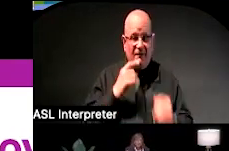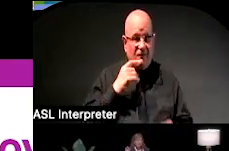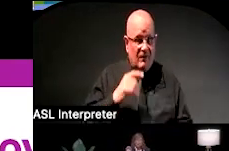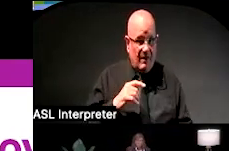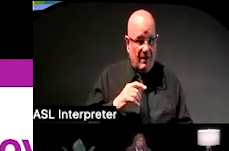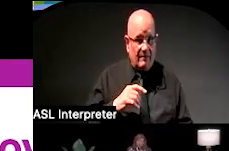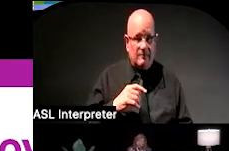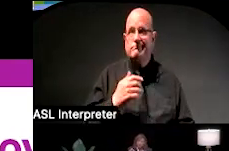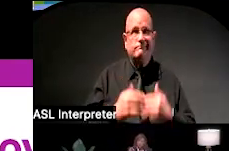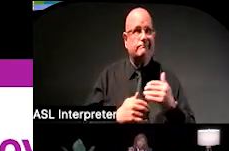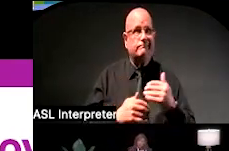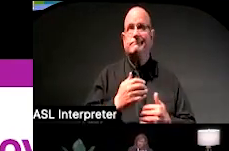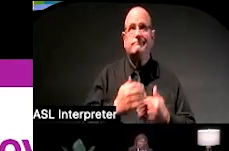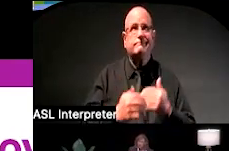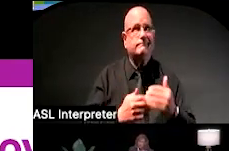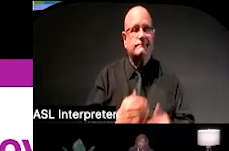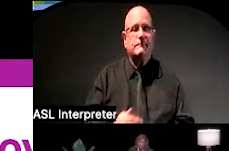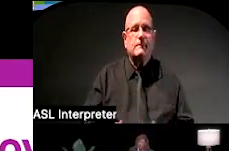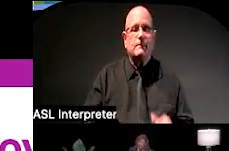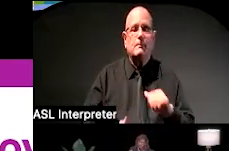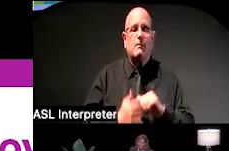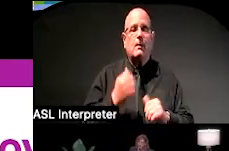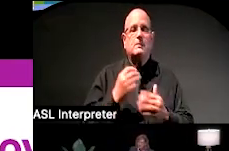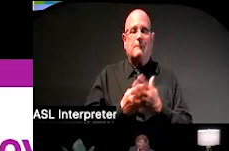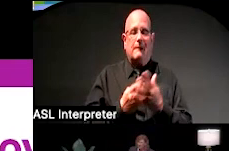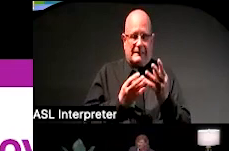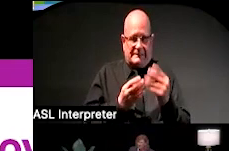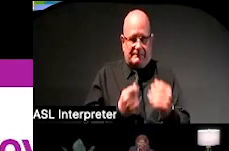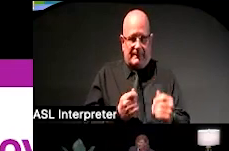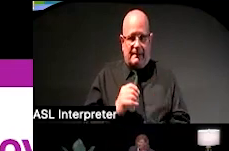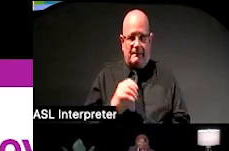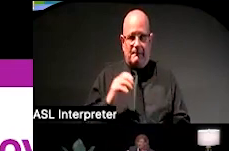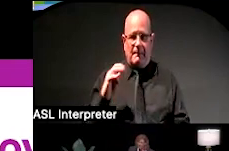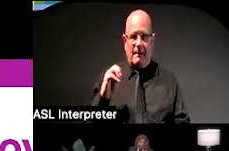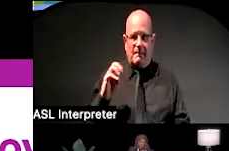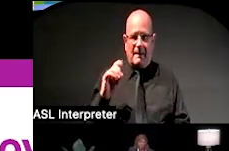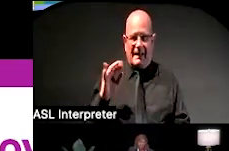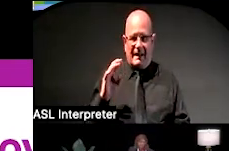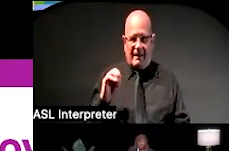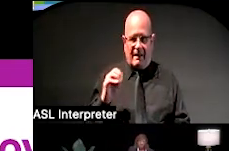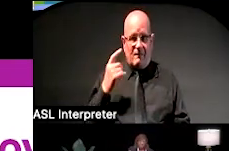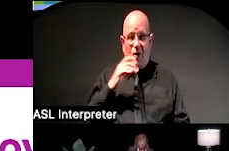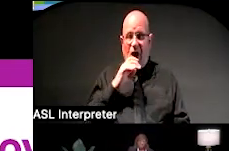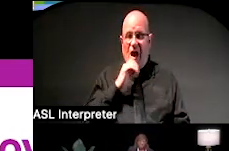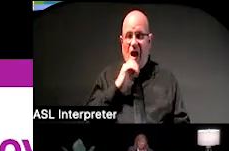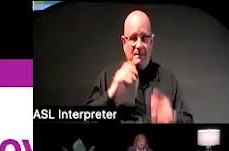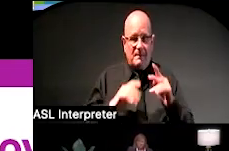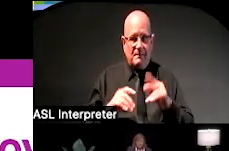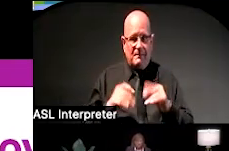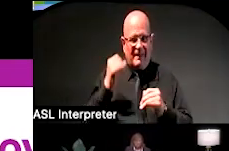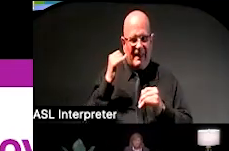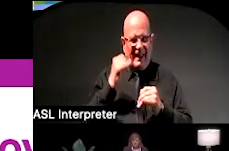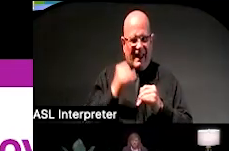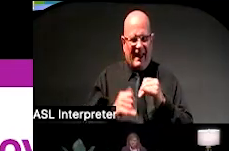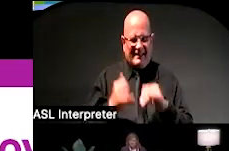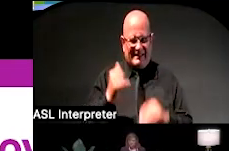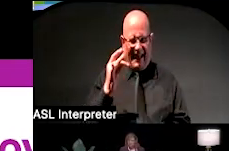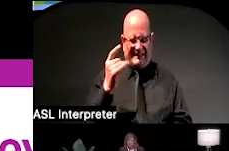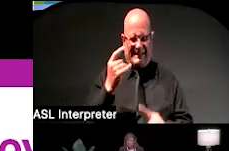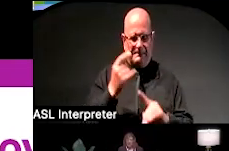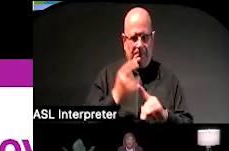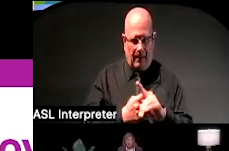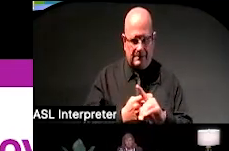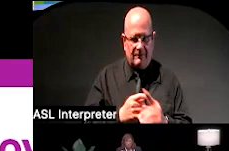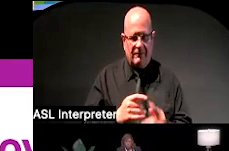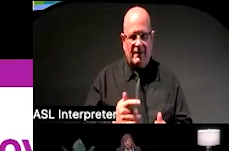down. The most money spent by Medicare on elders is in the last 18 months of somebody's